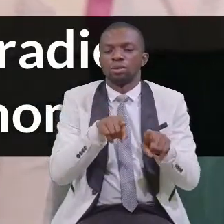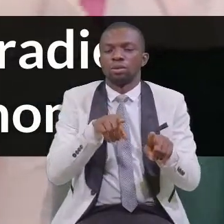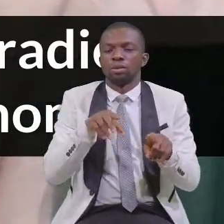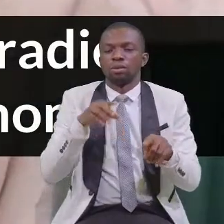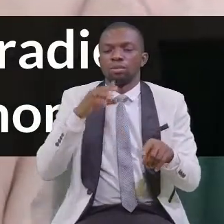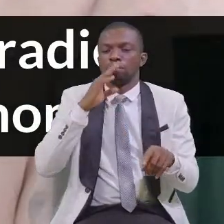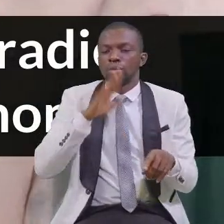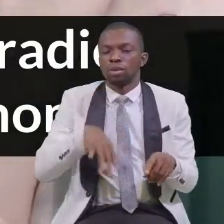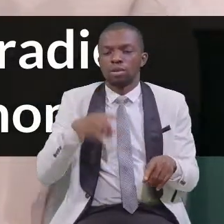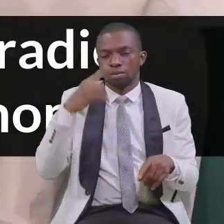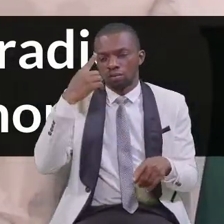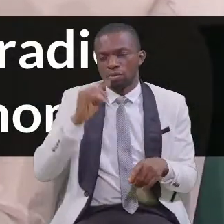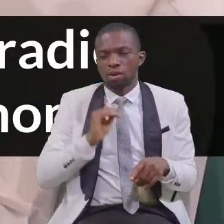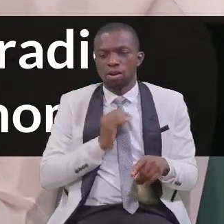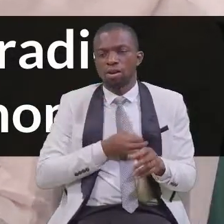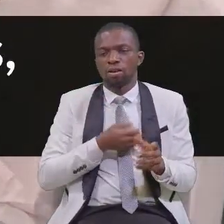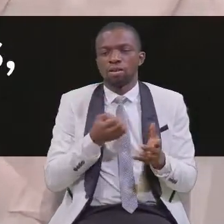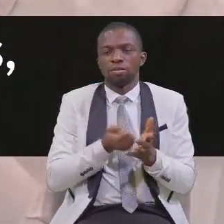our economy.